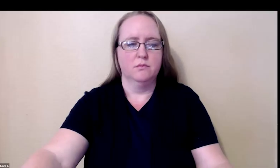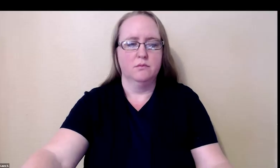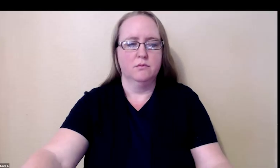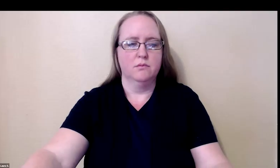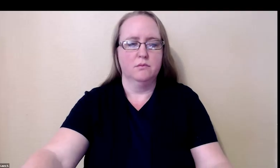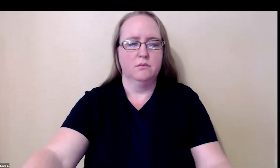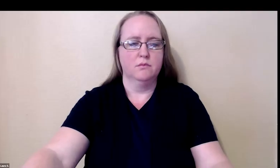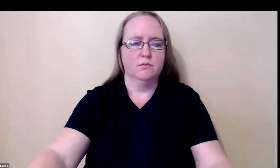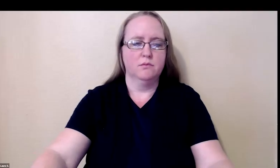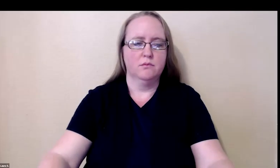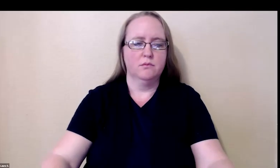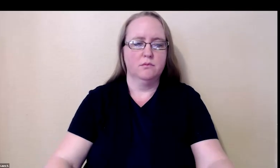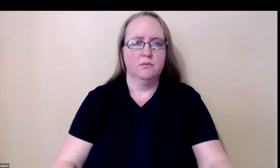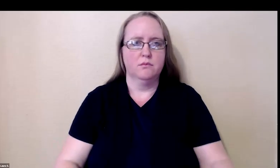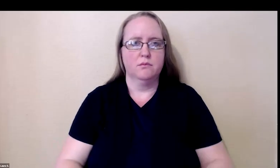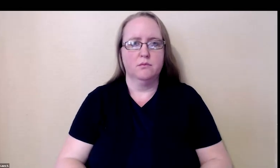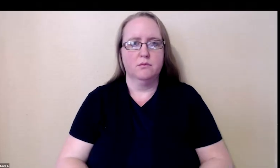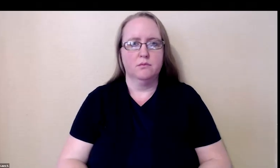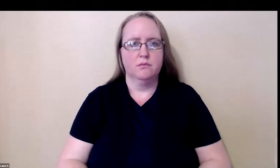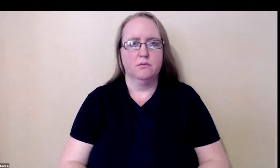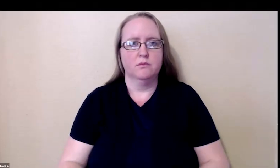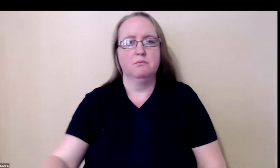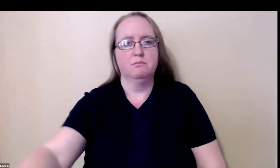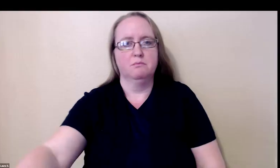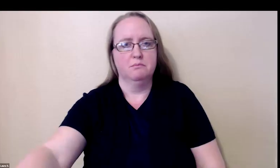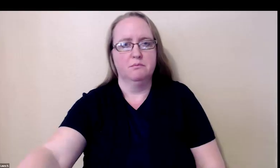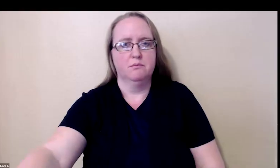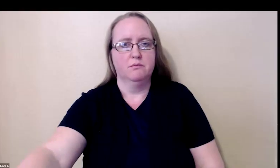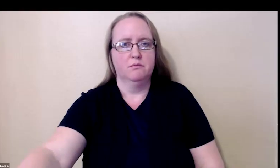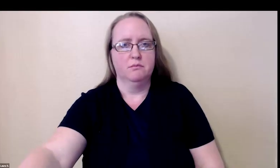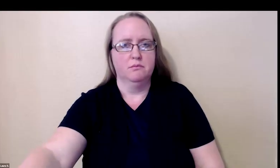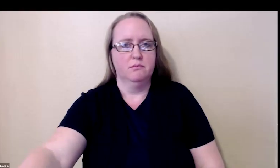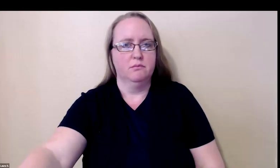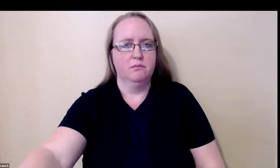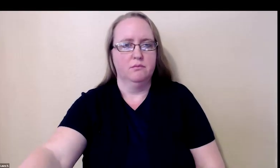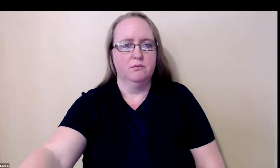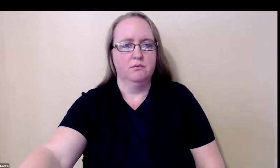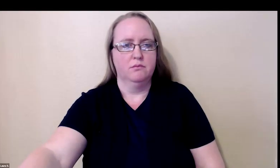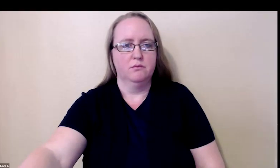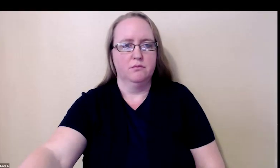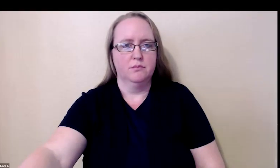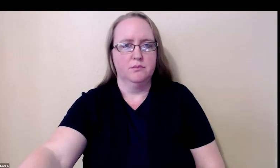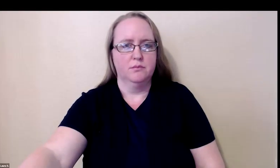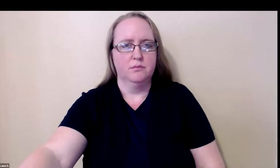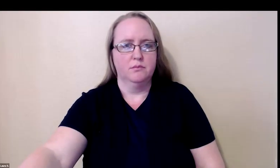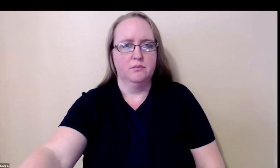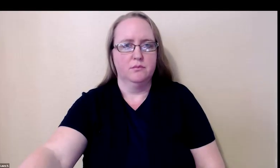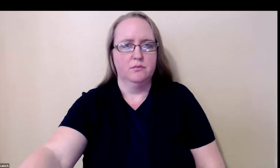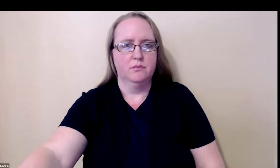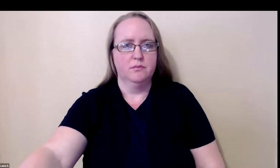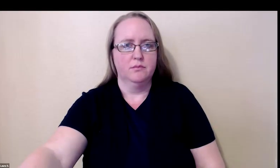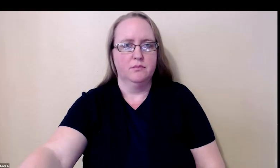Welcome. We are very grateful for your presence today. We want to have your voices heard. Your feedback will shape the